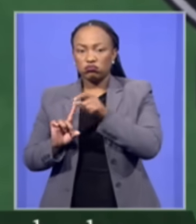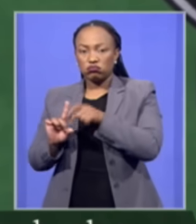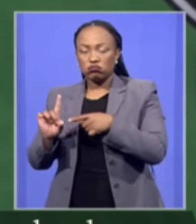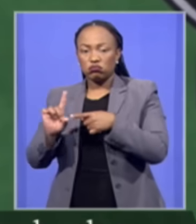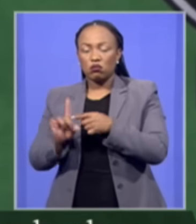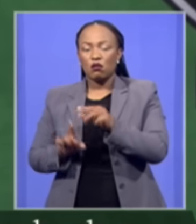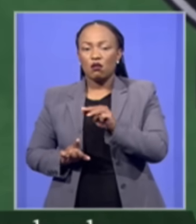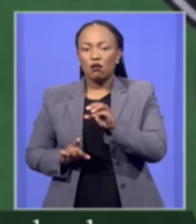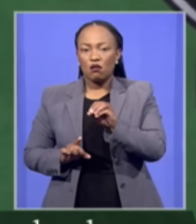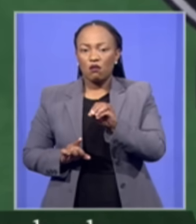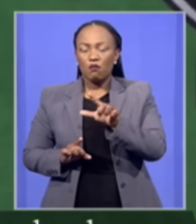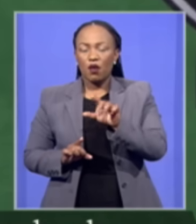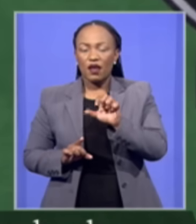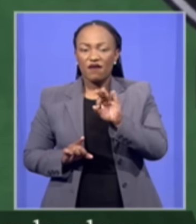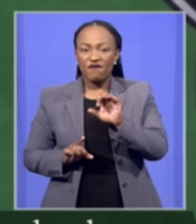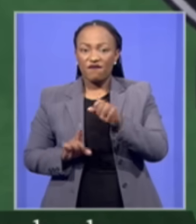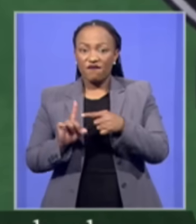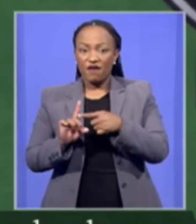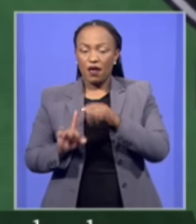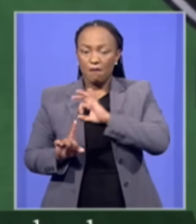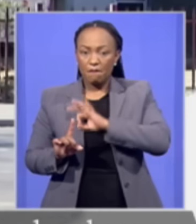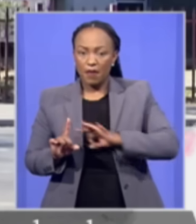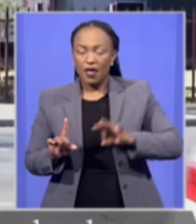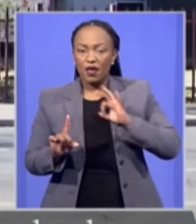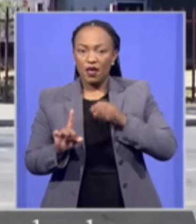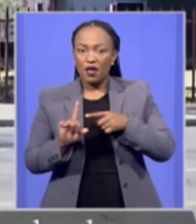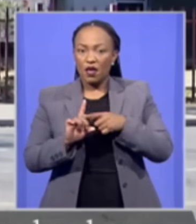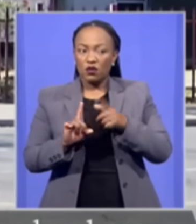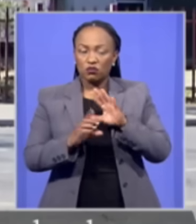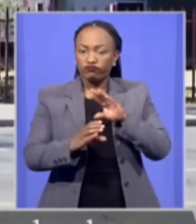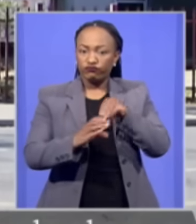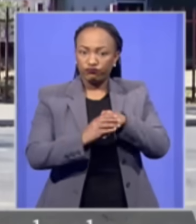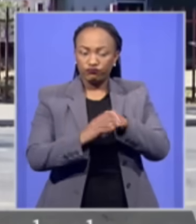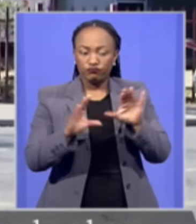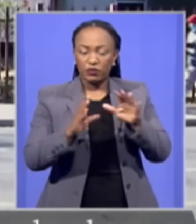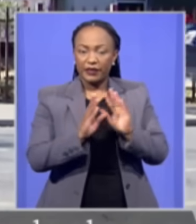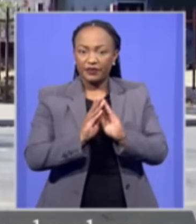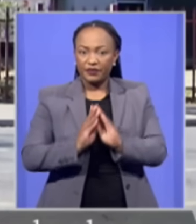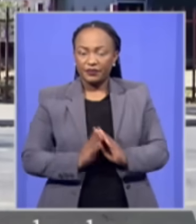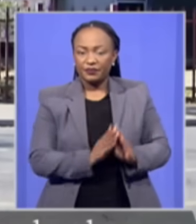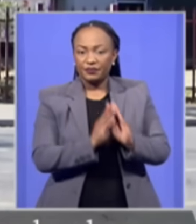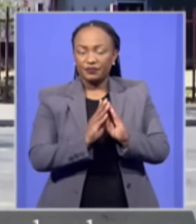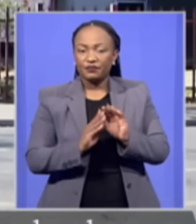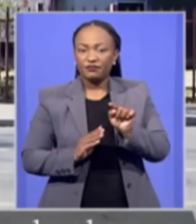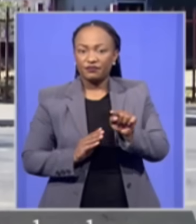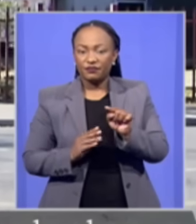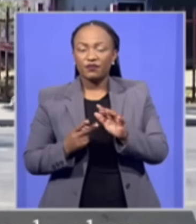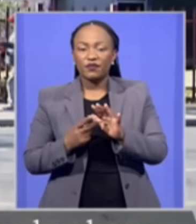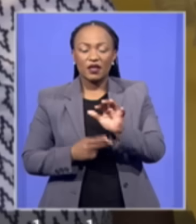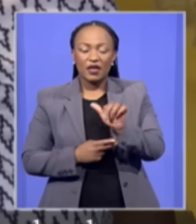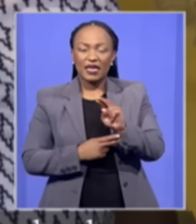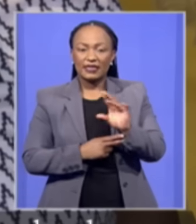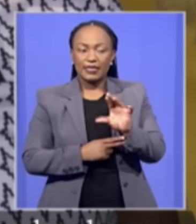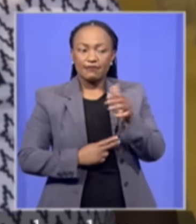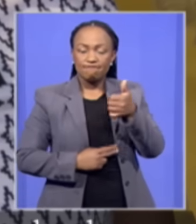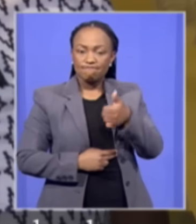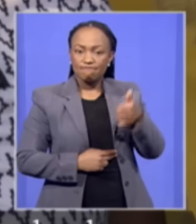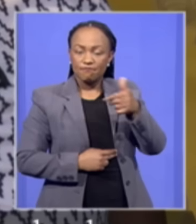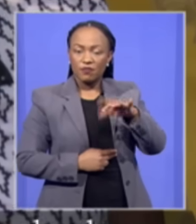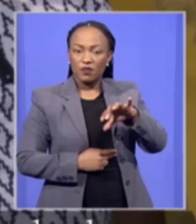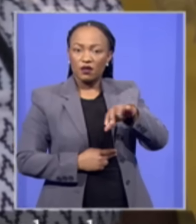meyara le go palelwa ke go tsena dikopano tsa caucus ya lekoko. Le fa le jalo baeteledipele ba ANC mo profenseng